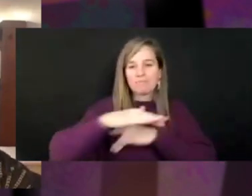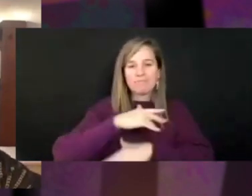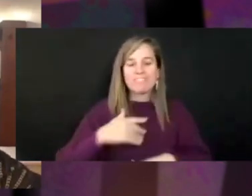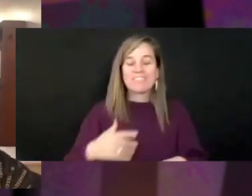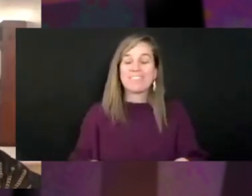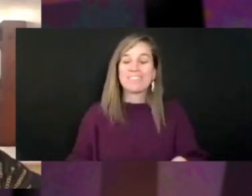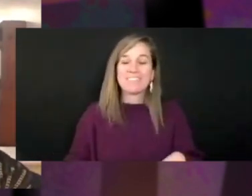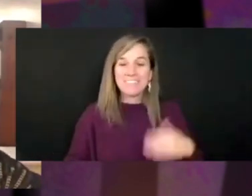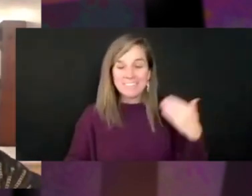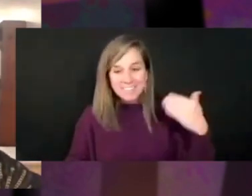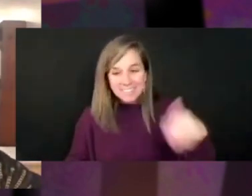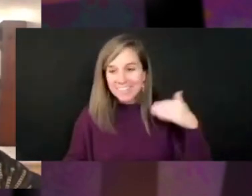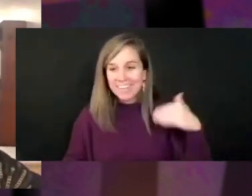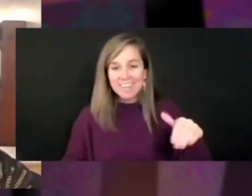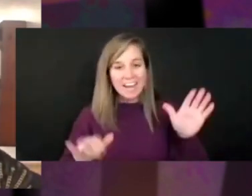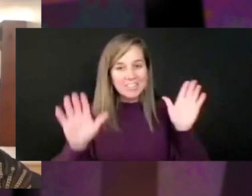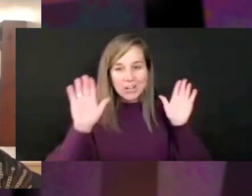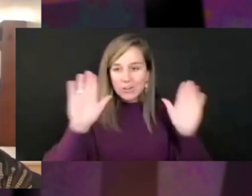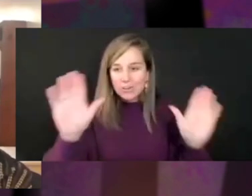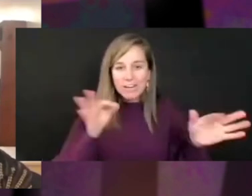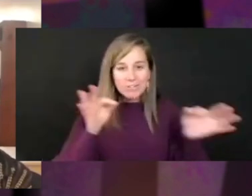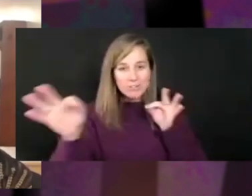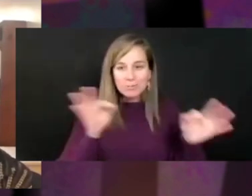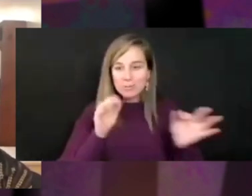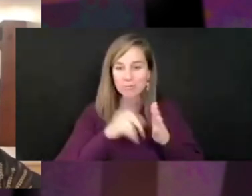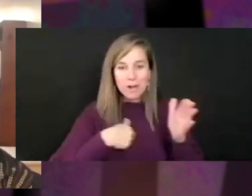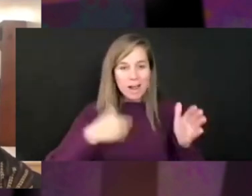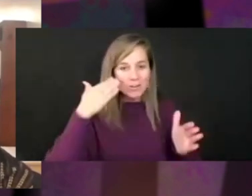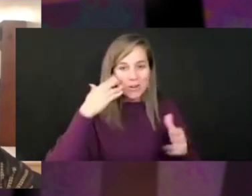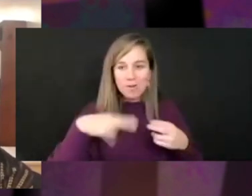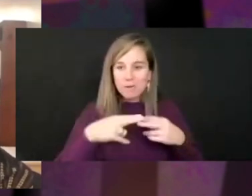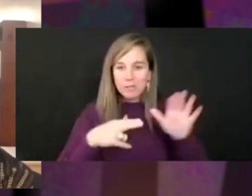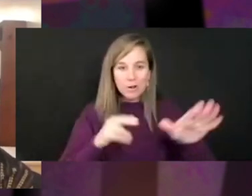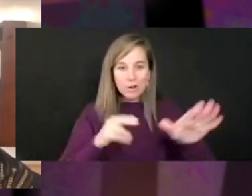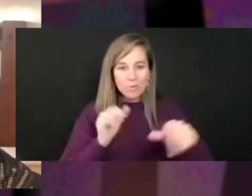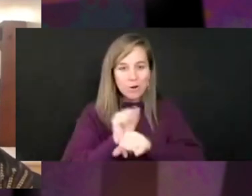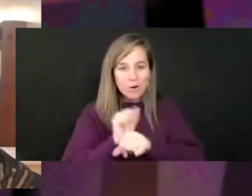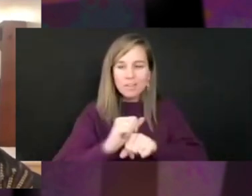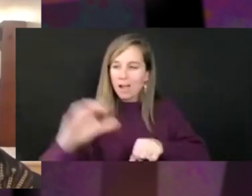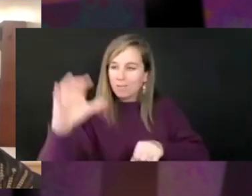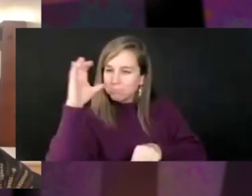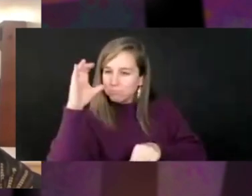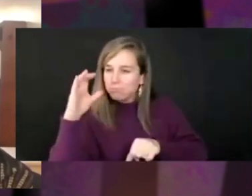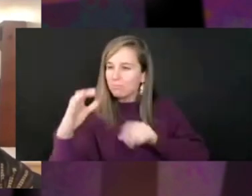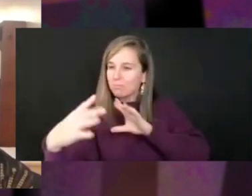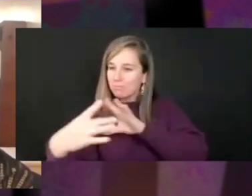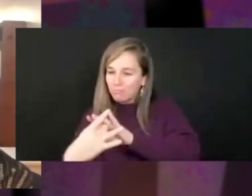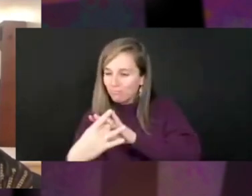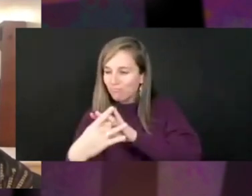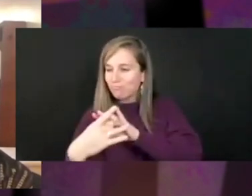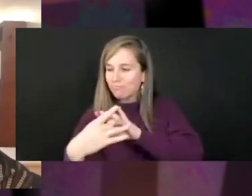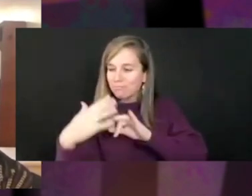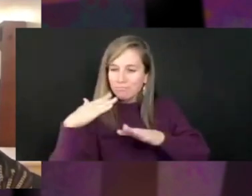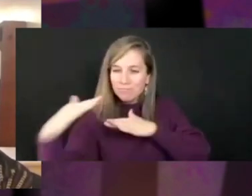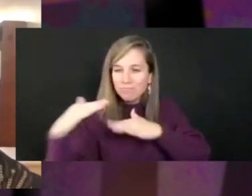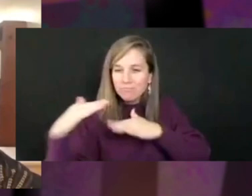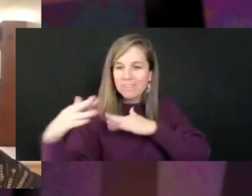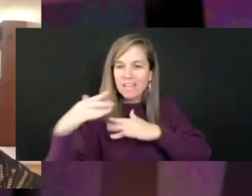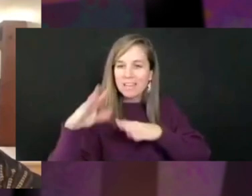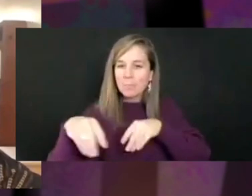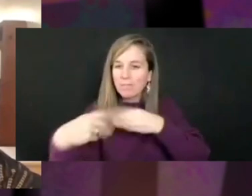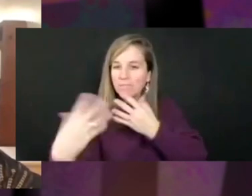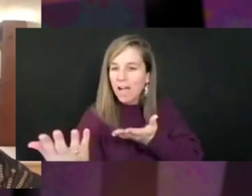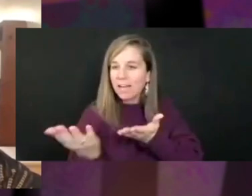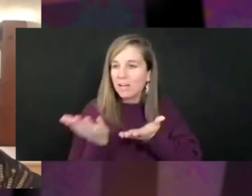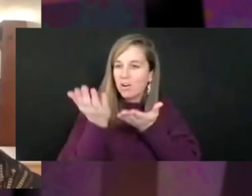description of what I've come to know of you and your work. I definitely sense that listening and tuning into others and providing, offering balance